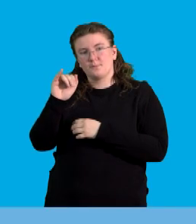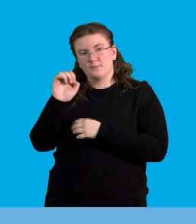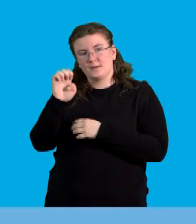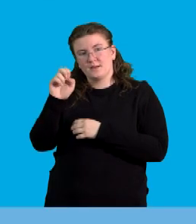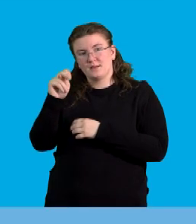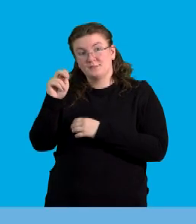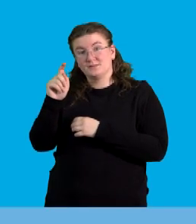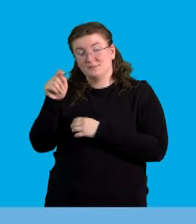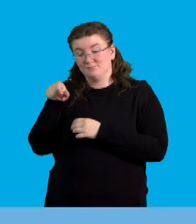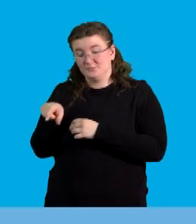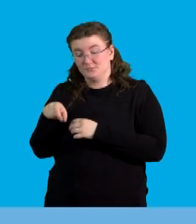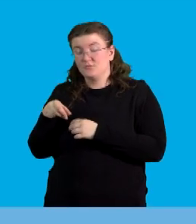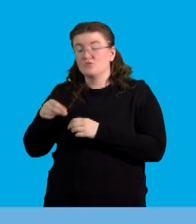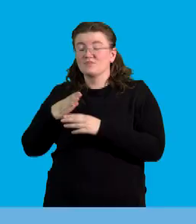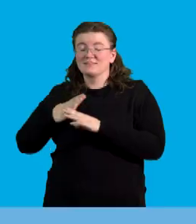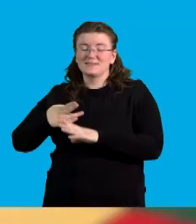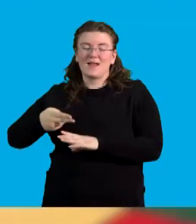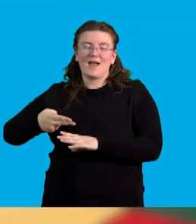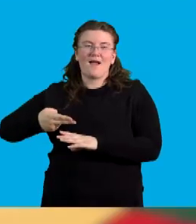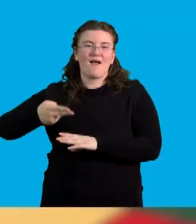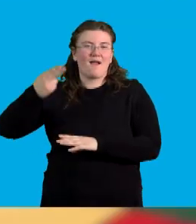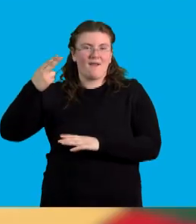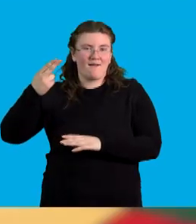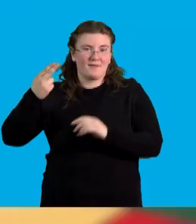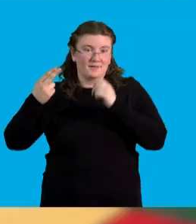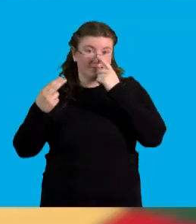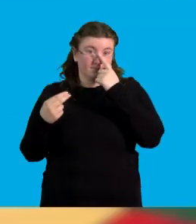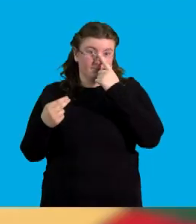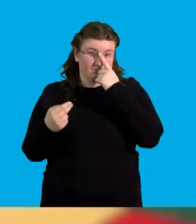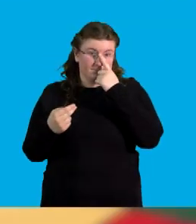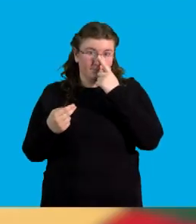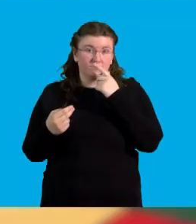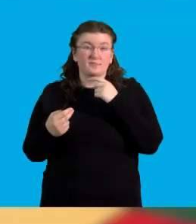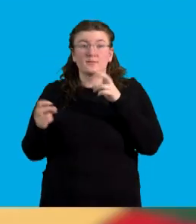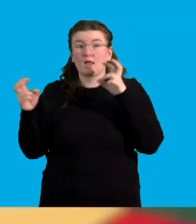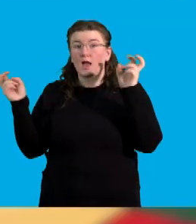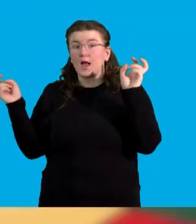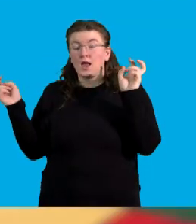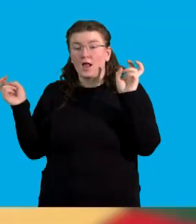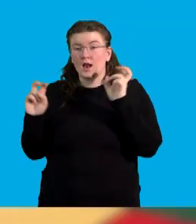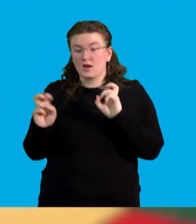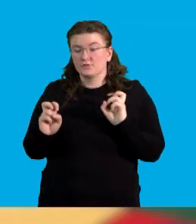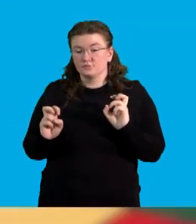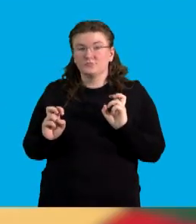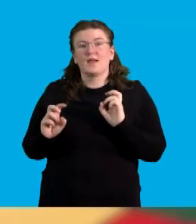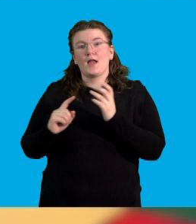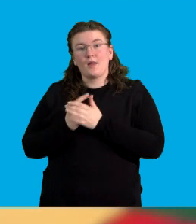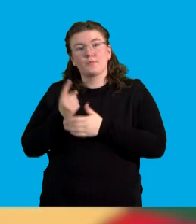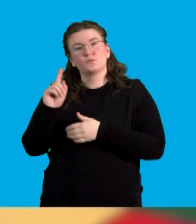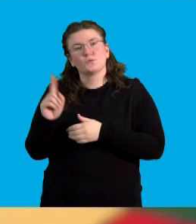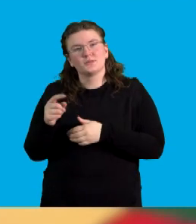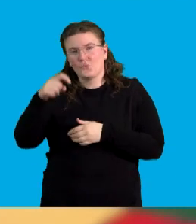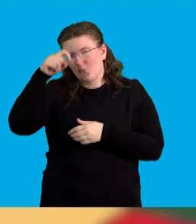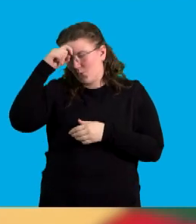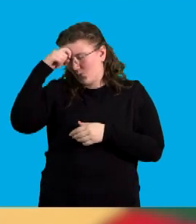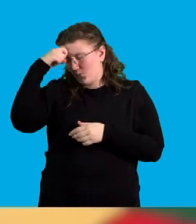a high resistance, now the resistance between the conductor, in this case the filament, and the electricity generates heat.